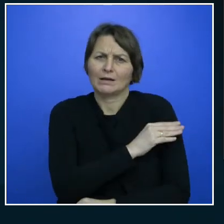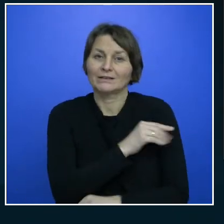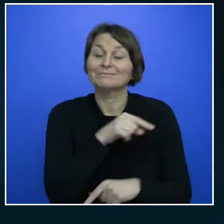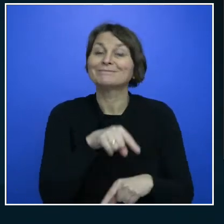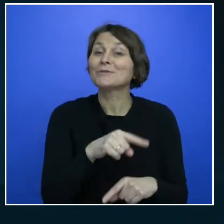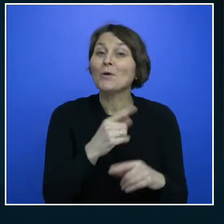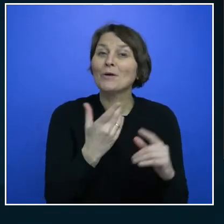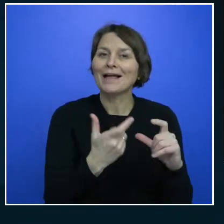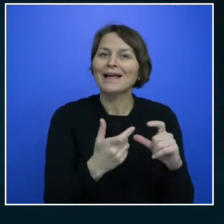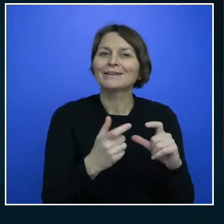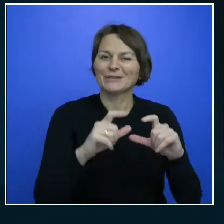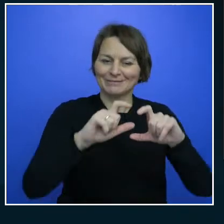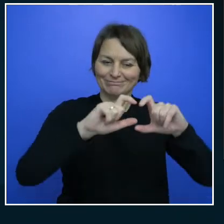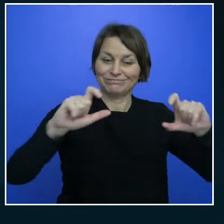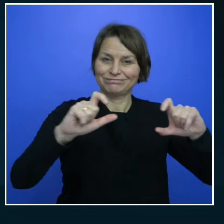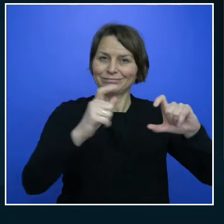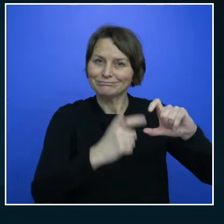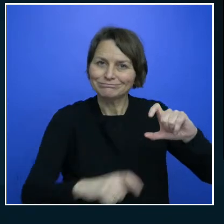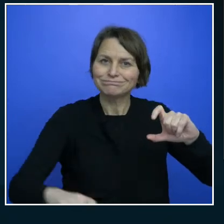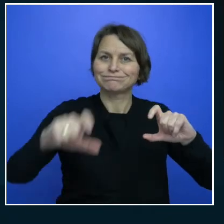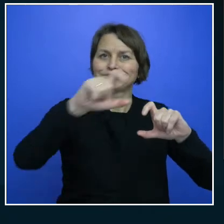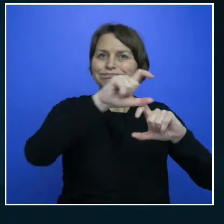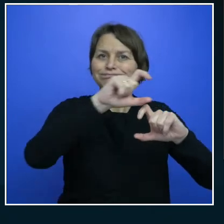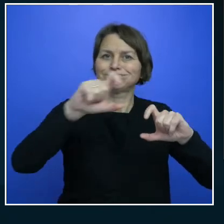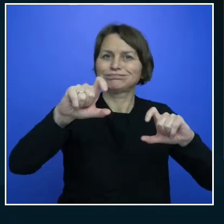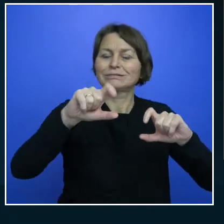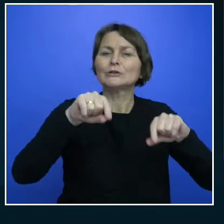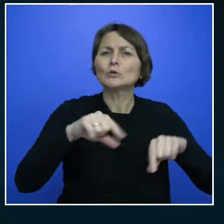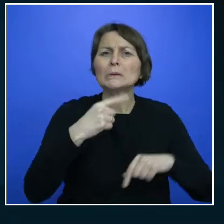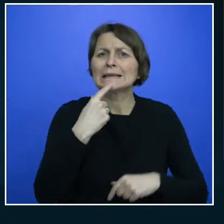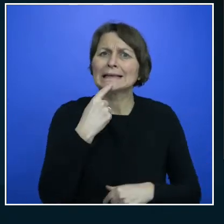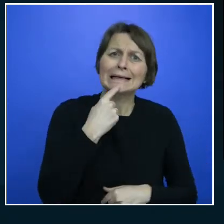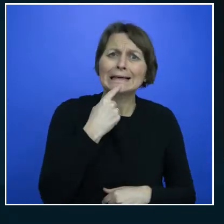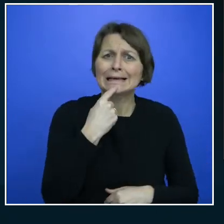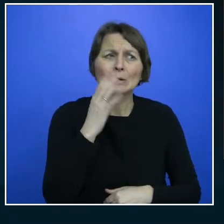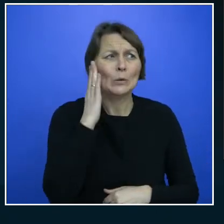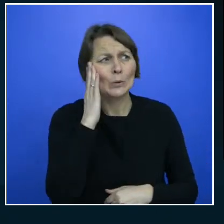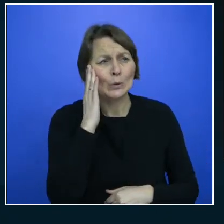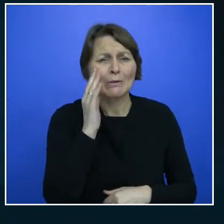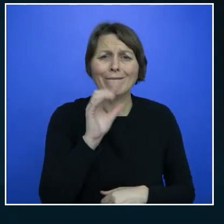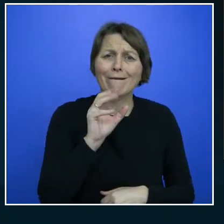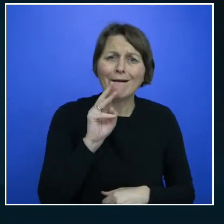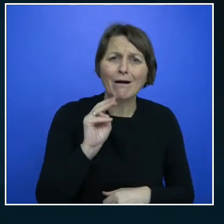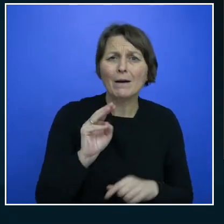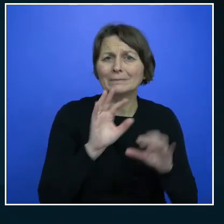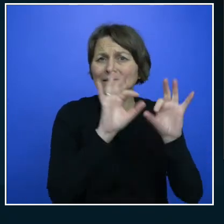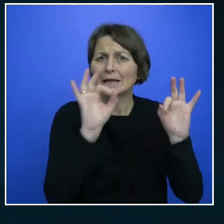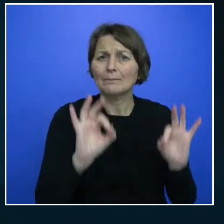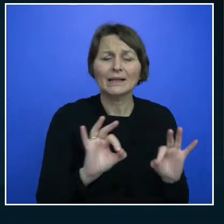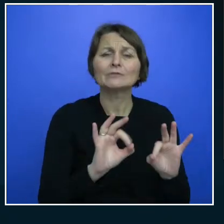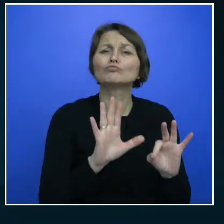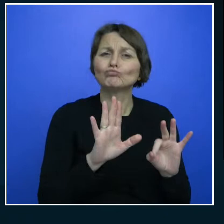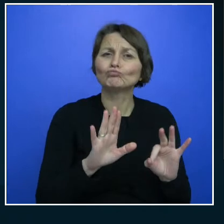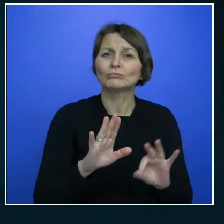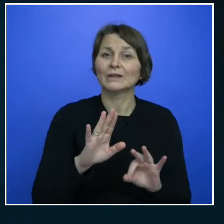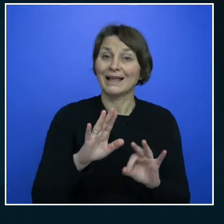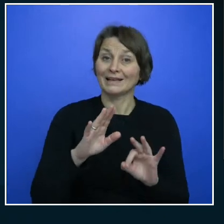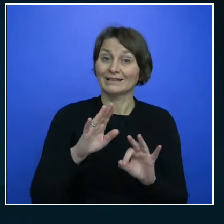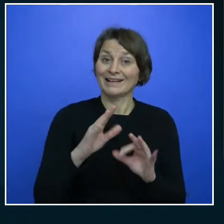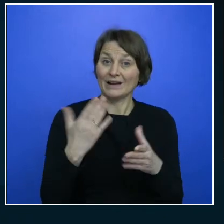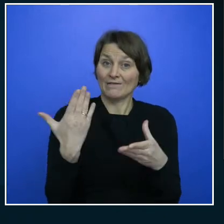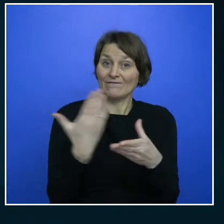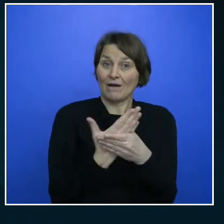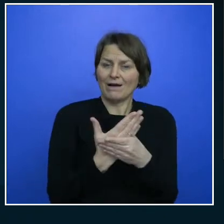templates, which allows you to not have to worry about the ARM templates, but you author your Bicep files instead. And they literally have